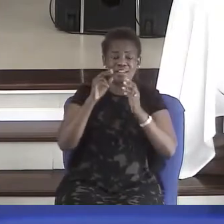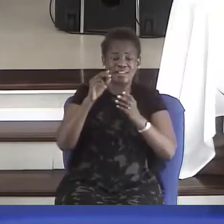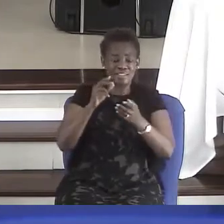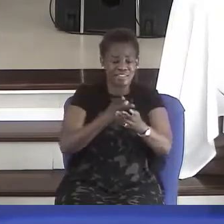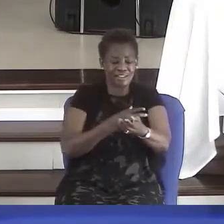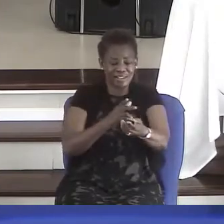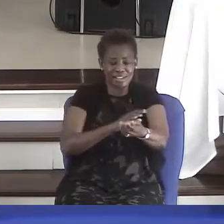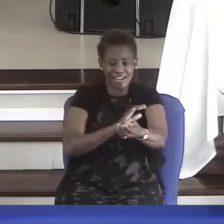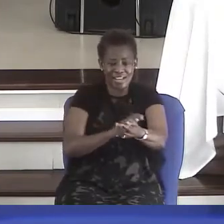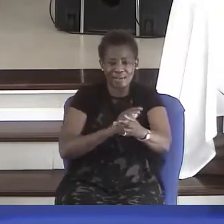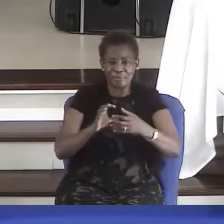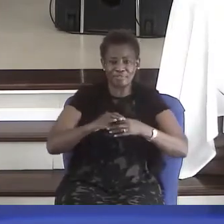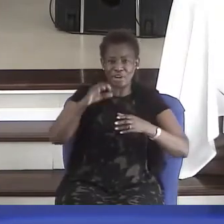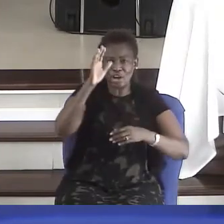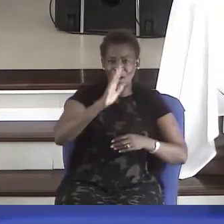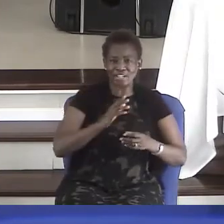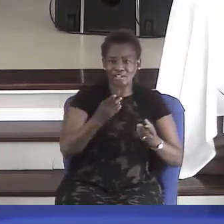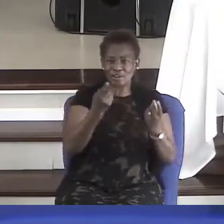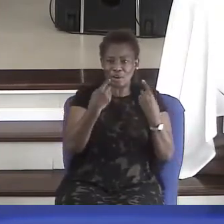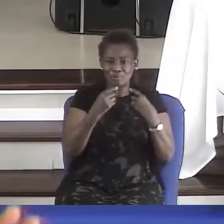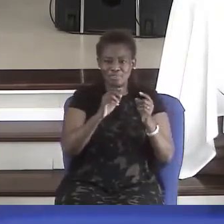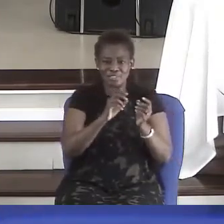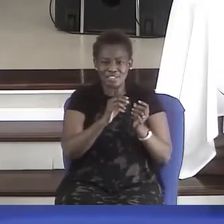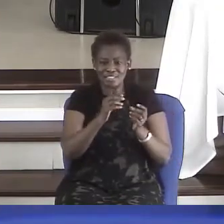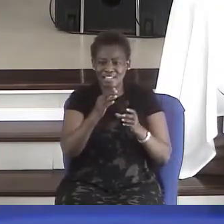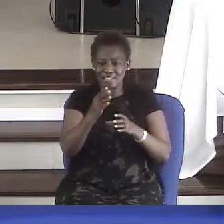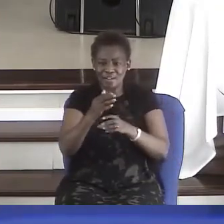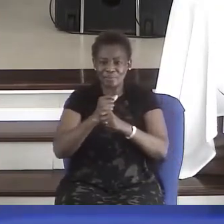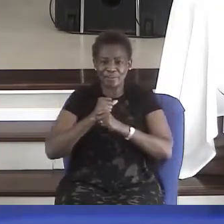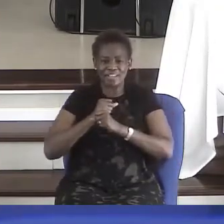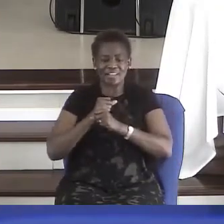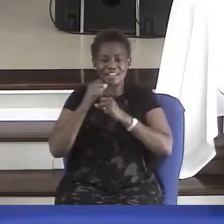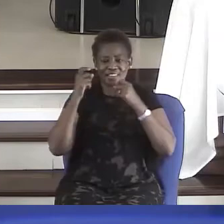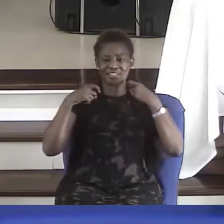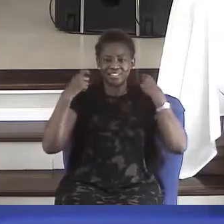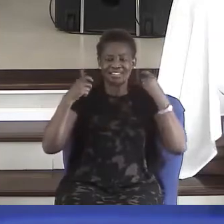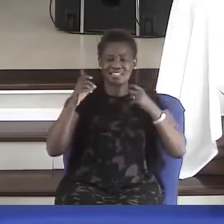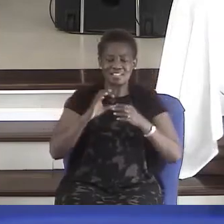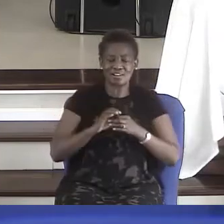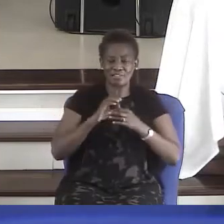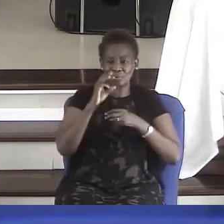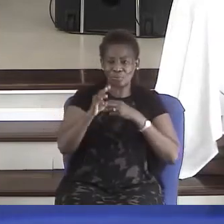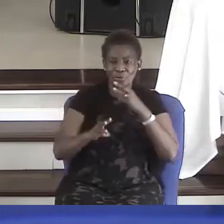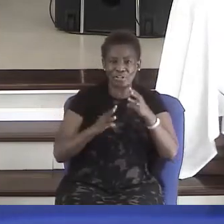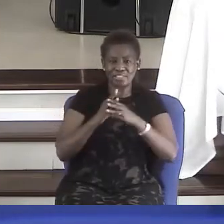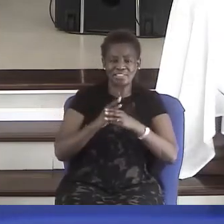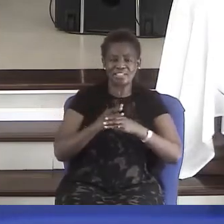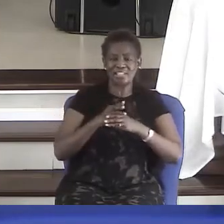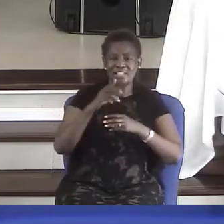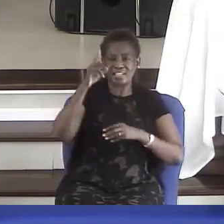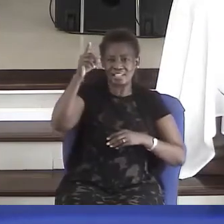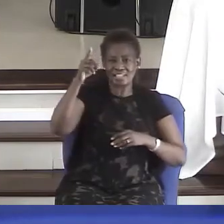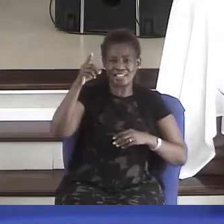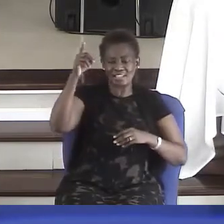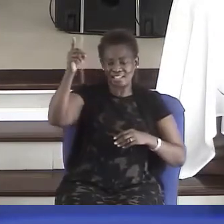of the world. I'm by his side. He's by my side. He's true to me. I want to be true